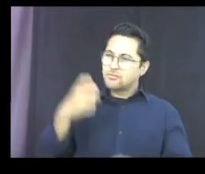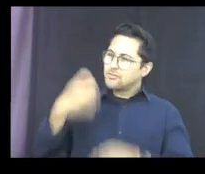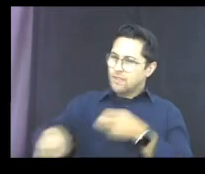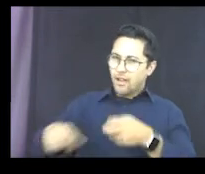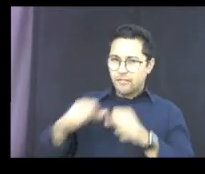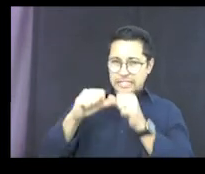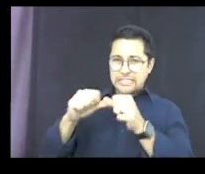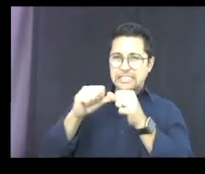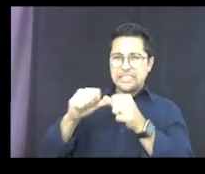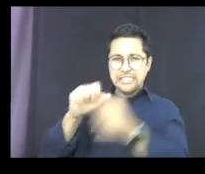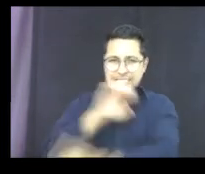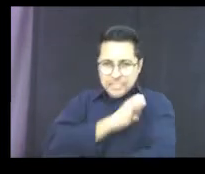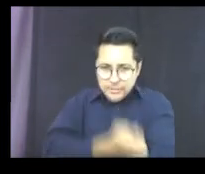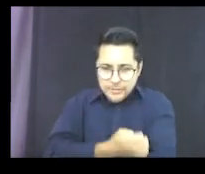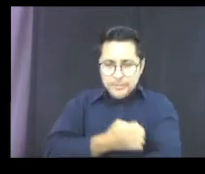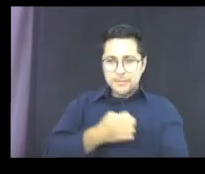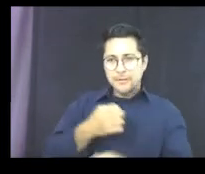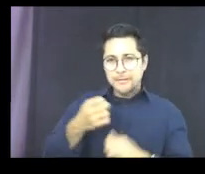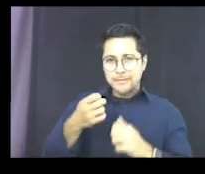And